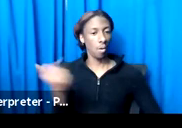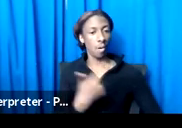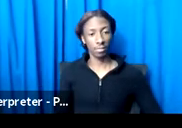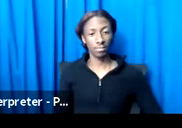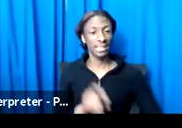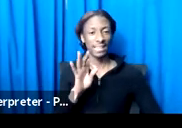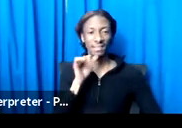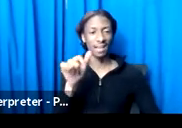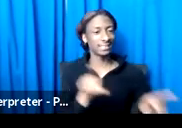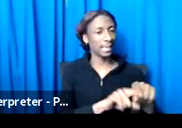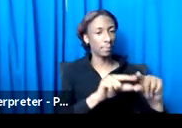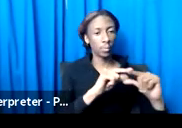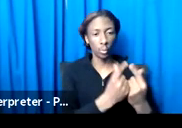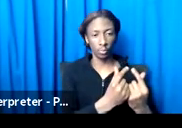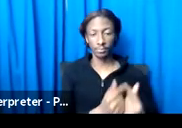Next slide.